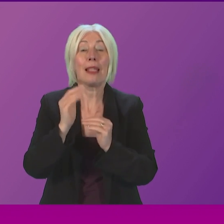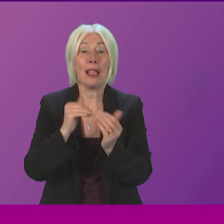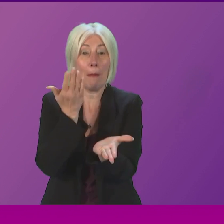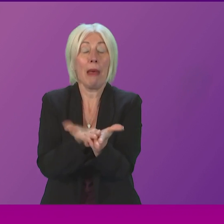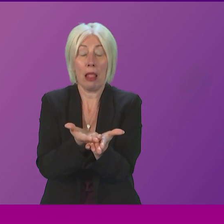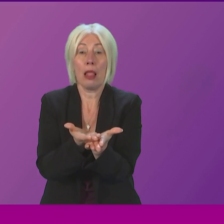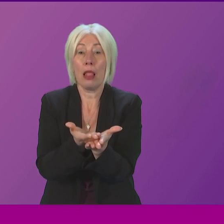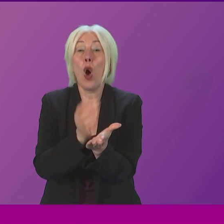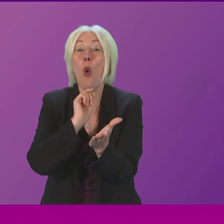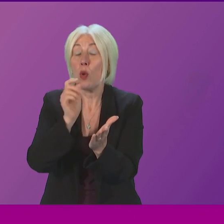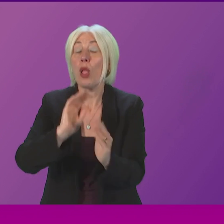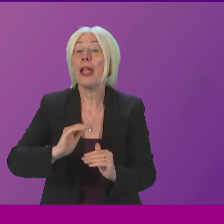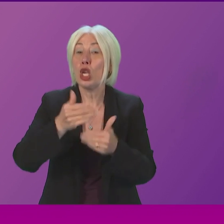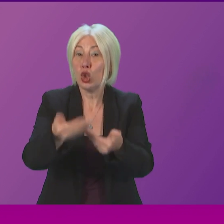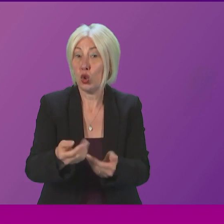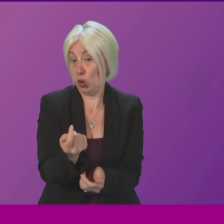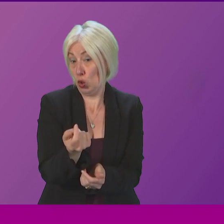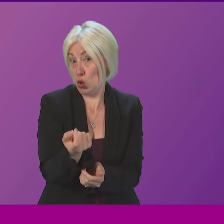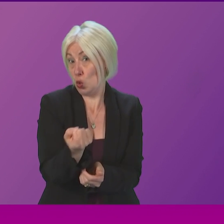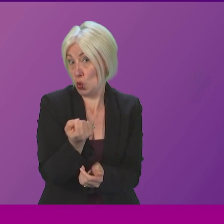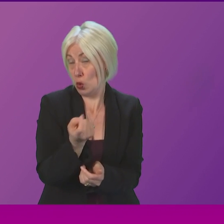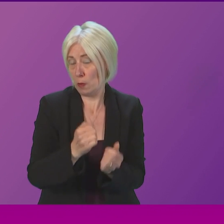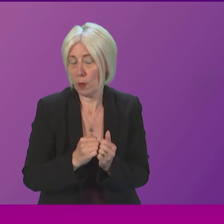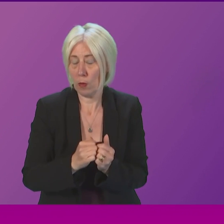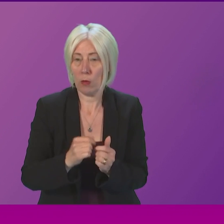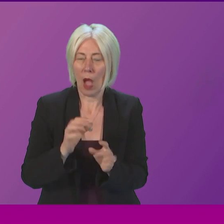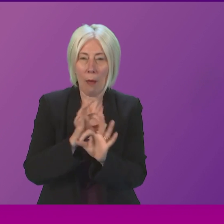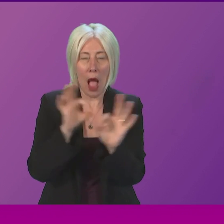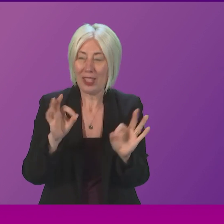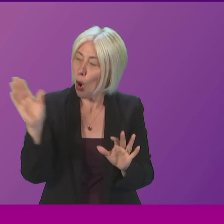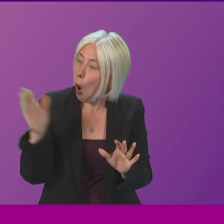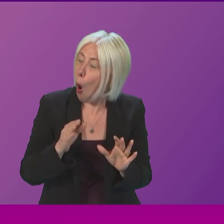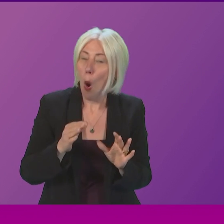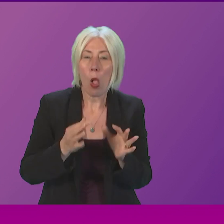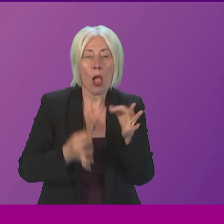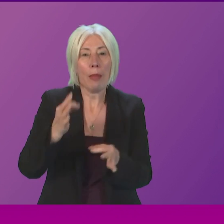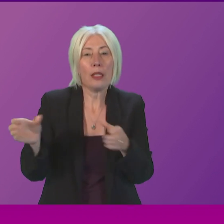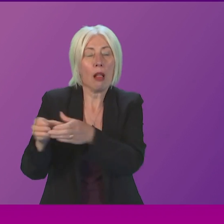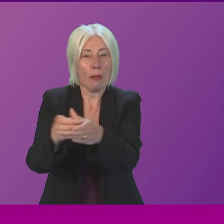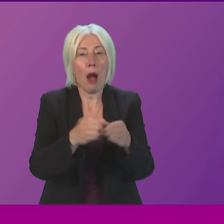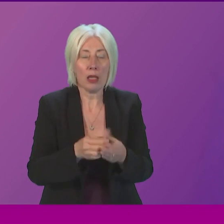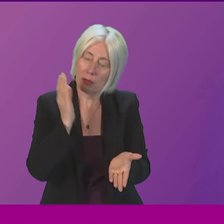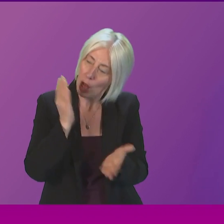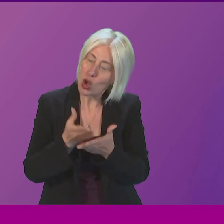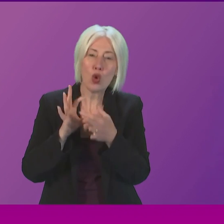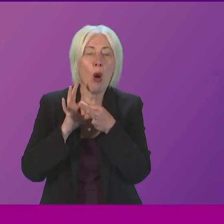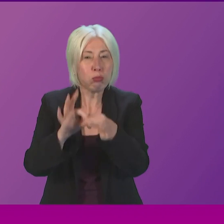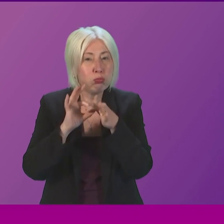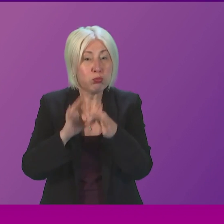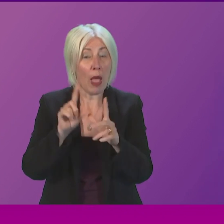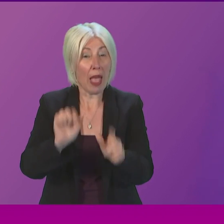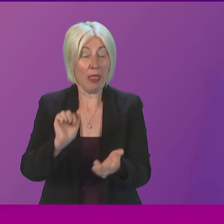of course, introduce shortly. And I would ask that all political parties do engage in that in the